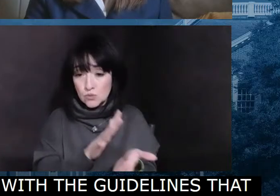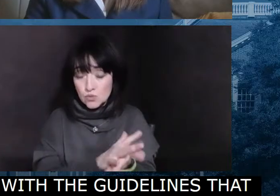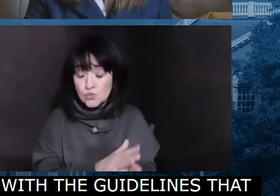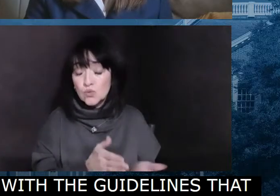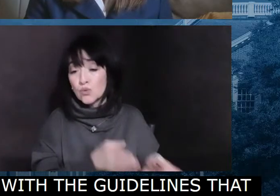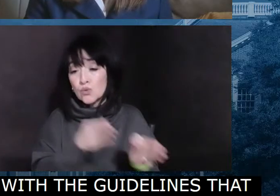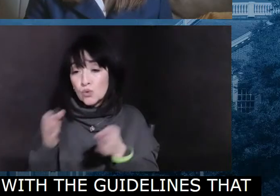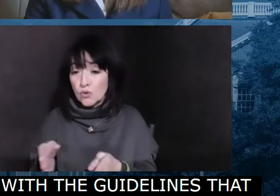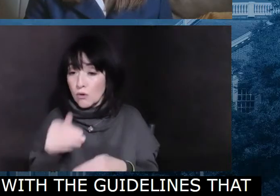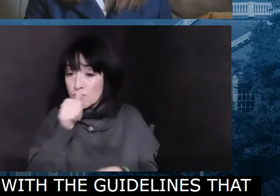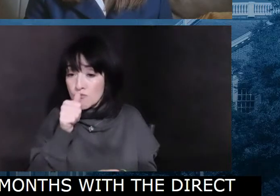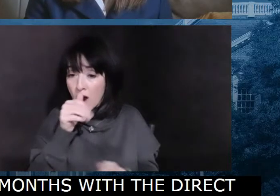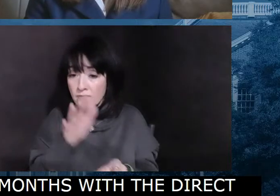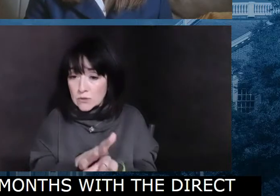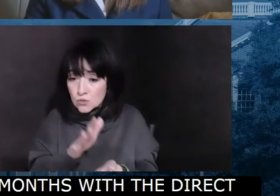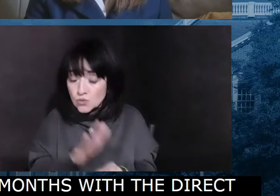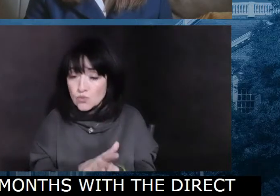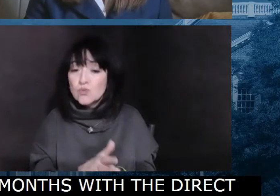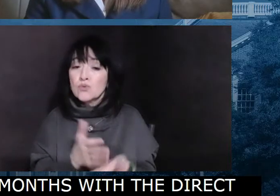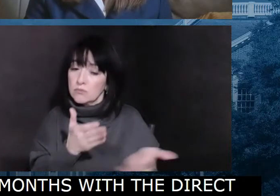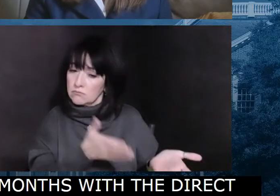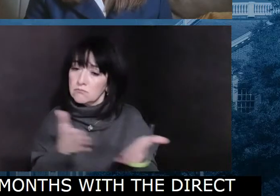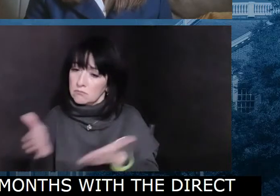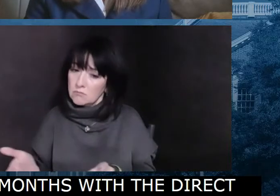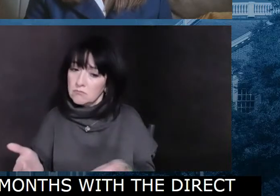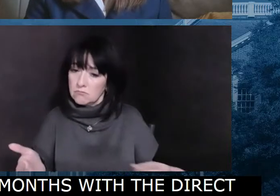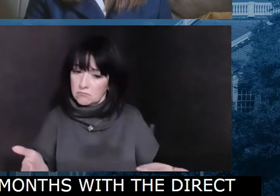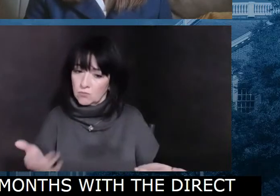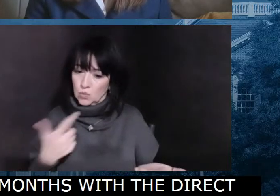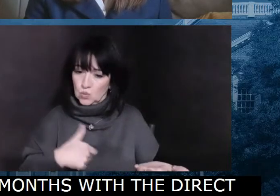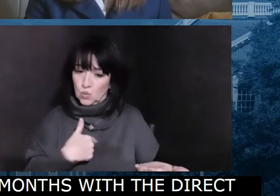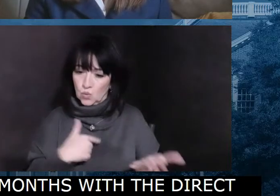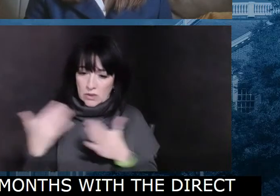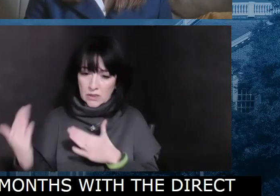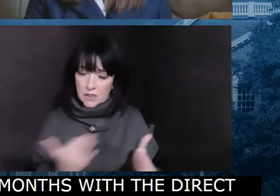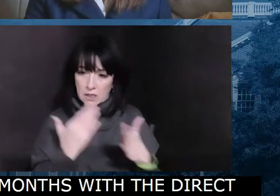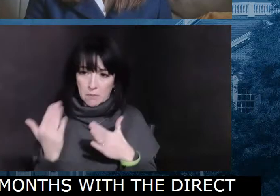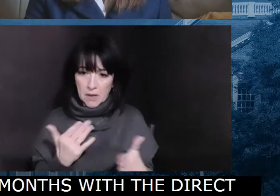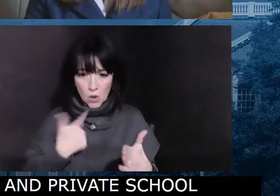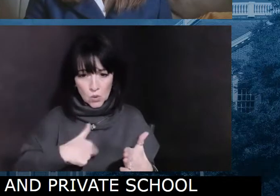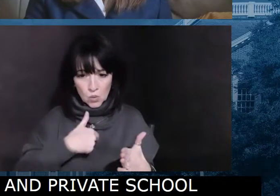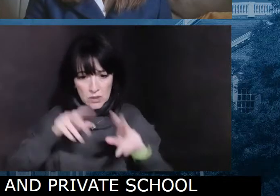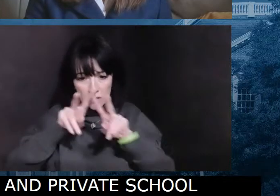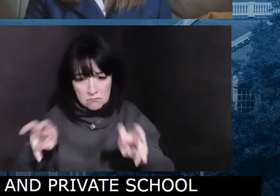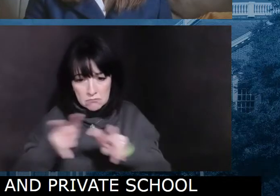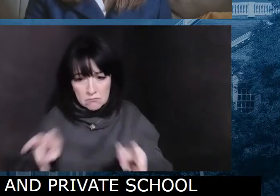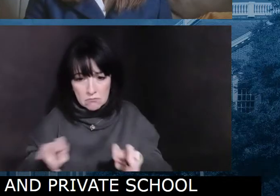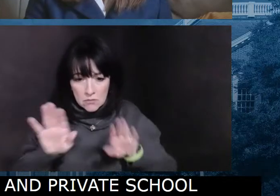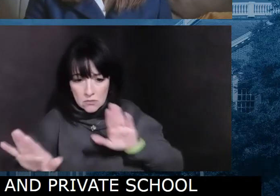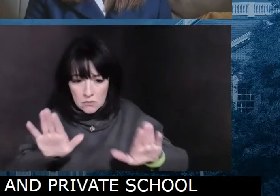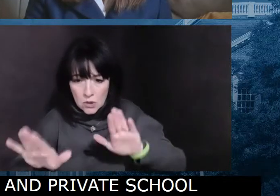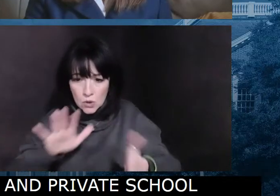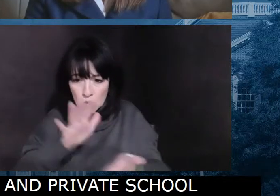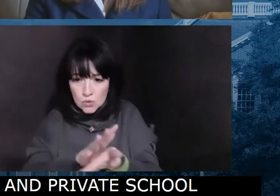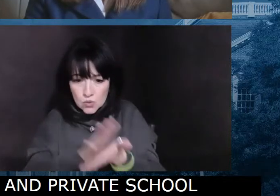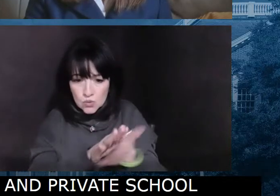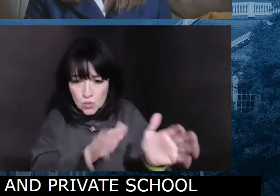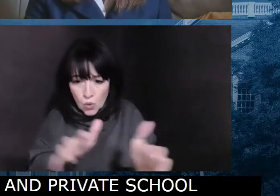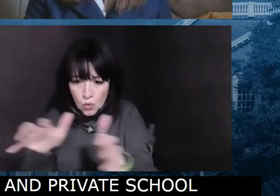If you just look on our website right now with respect to the cases that have been in the schools, we're getting